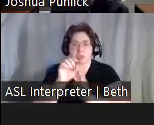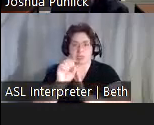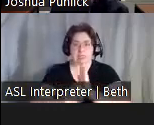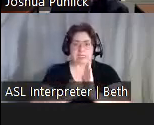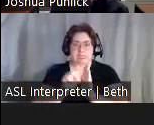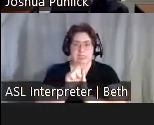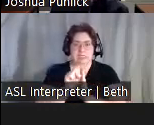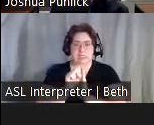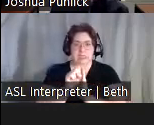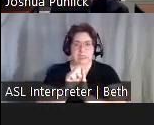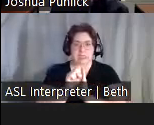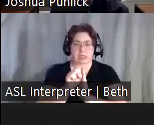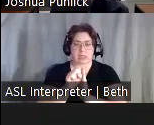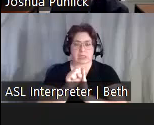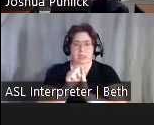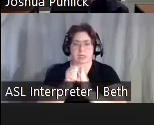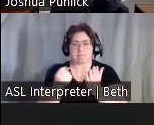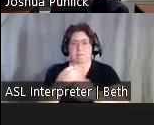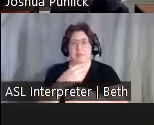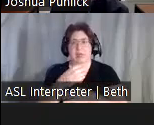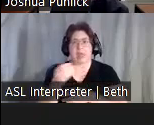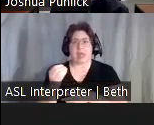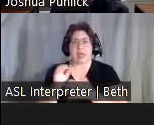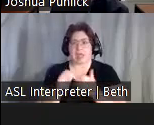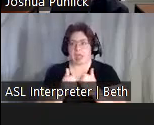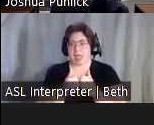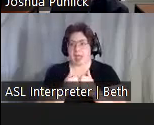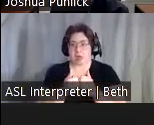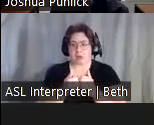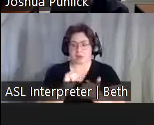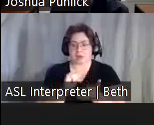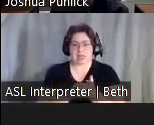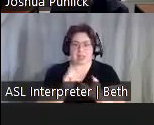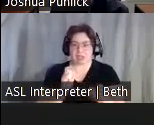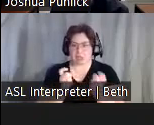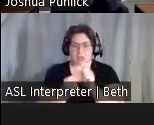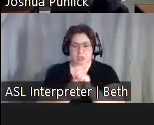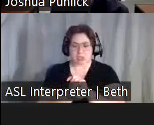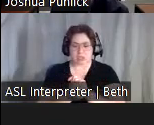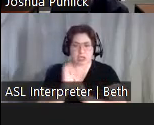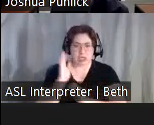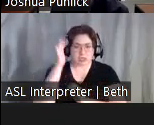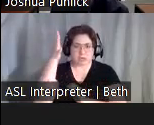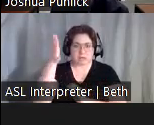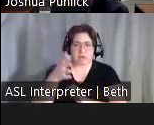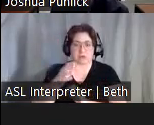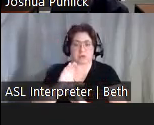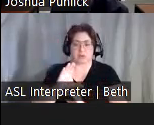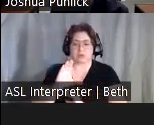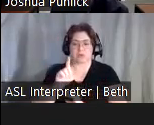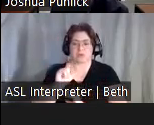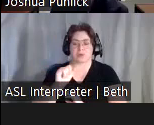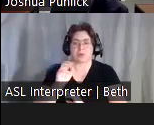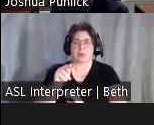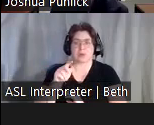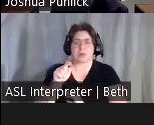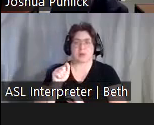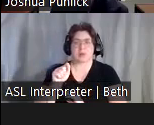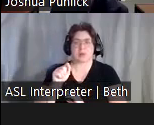season, and how is that going to change under future climate conditions? We had a question